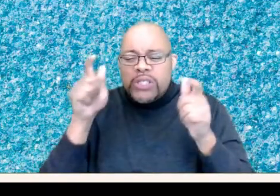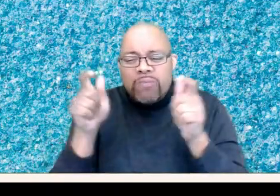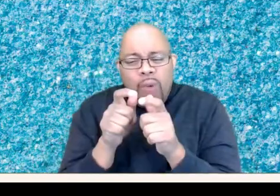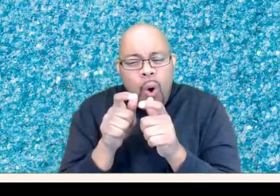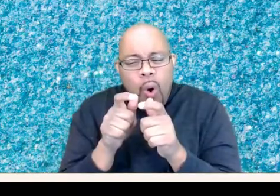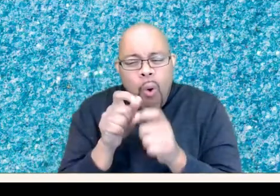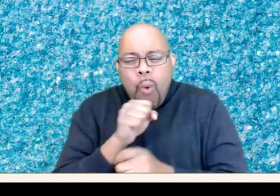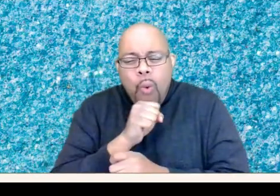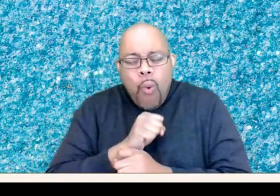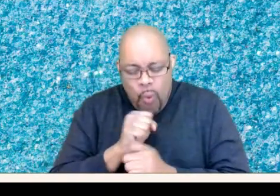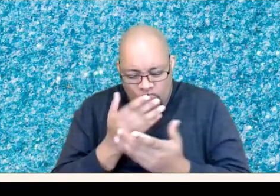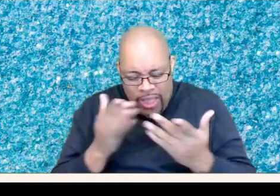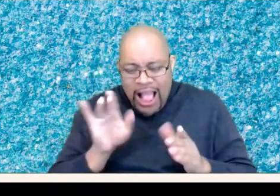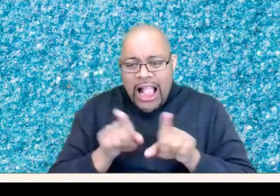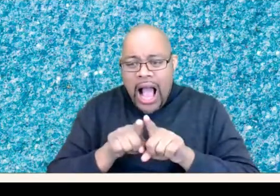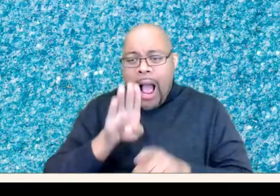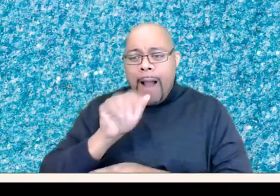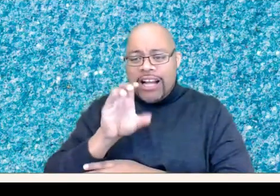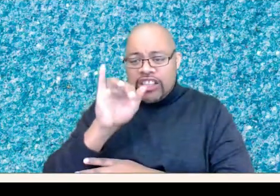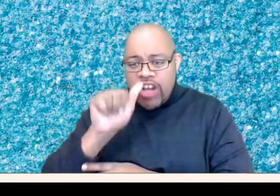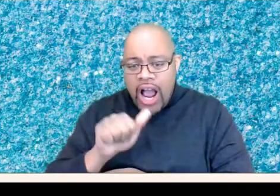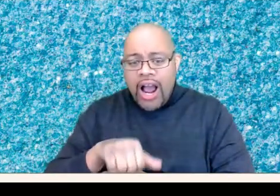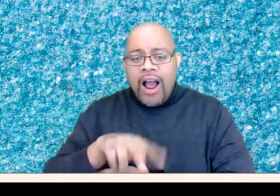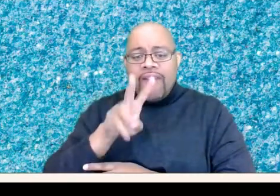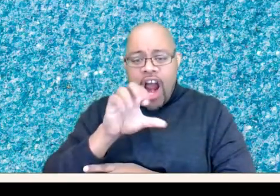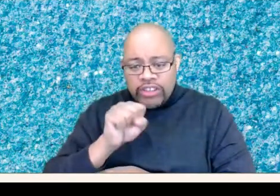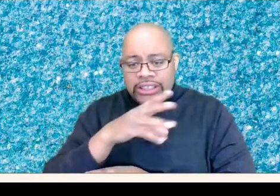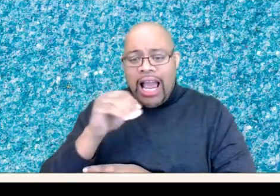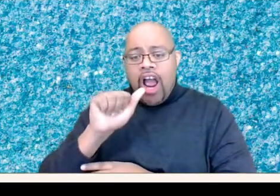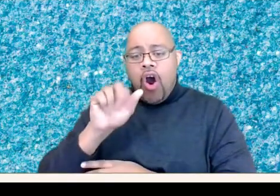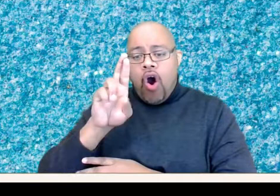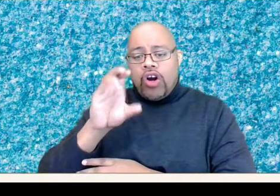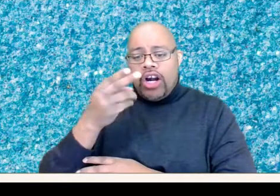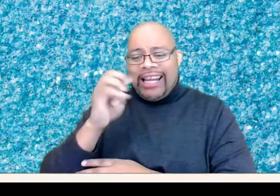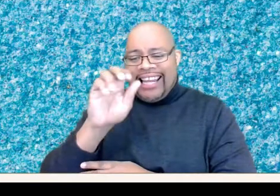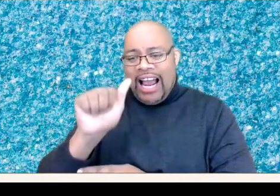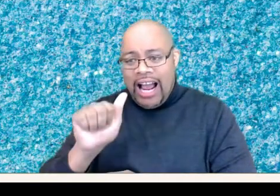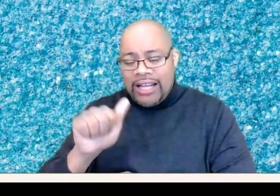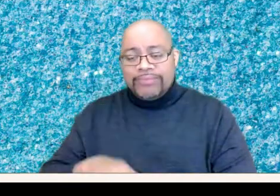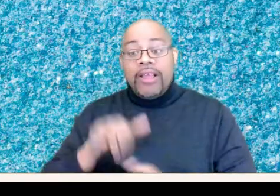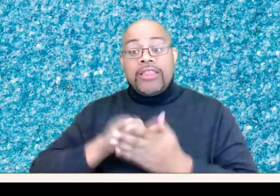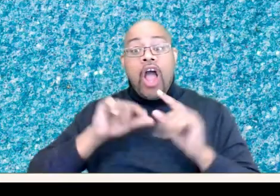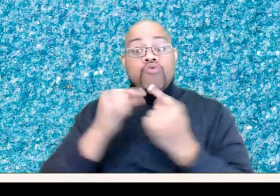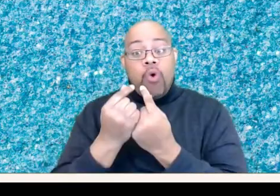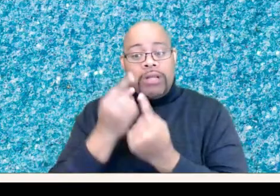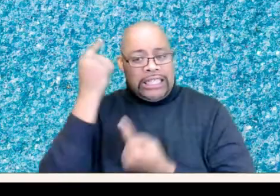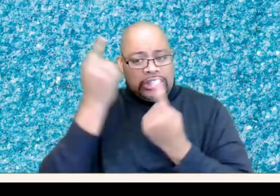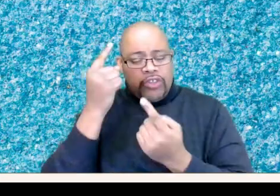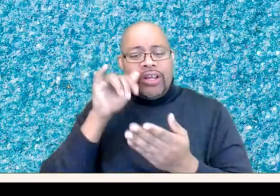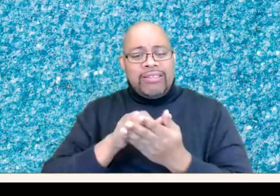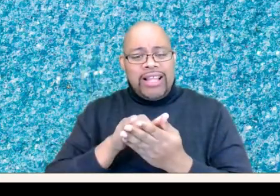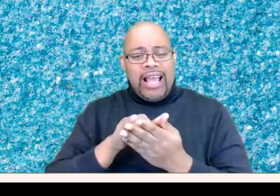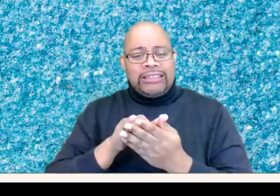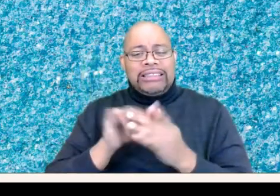small, ancient things like bacteria, viruses, and archaea. Now, these groups are collectively considered